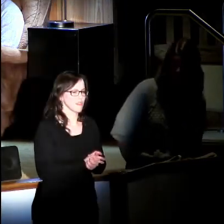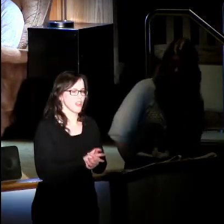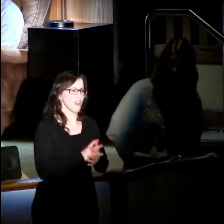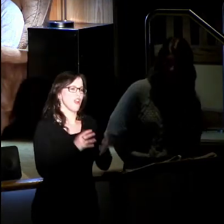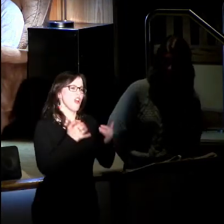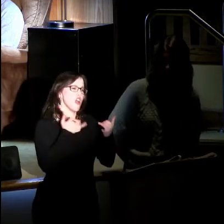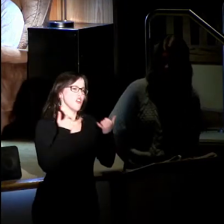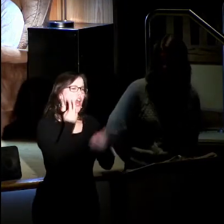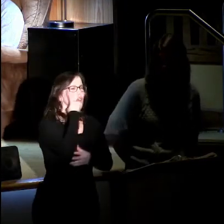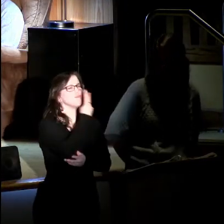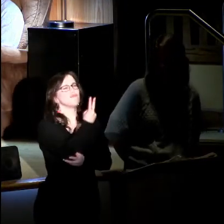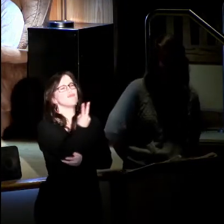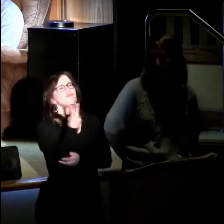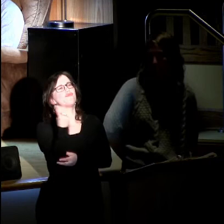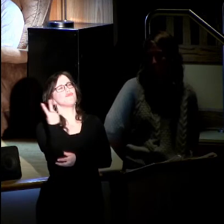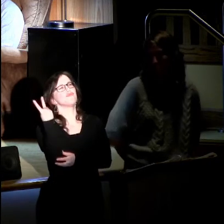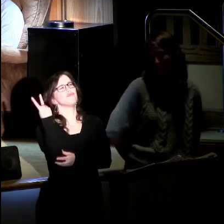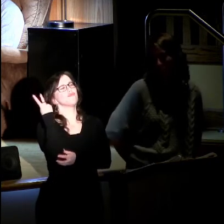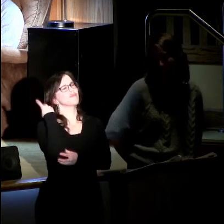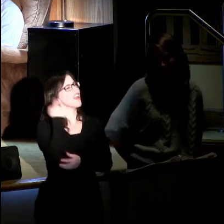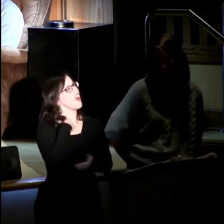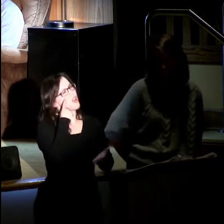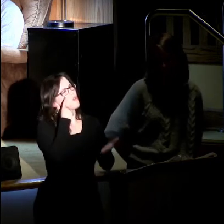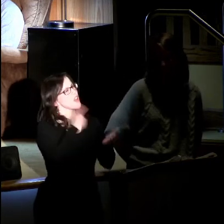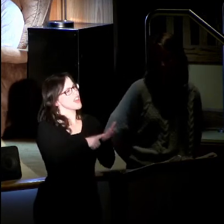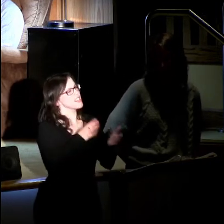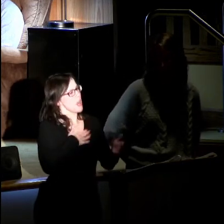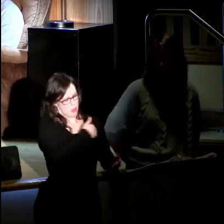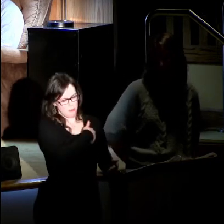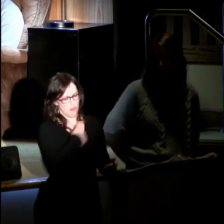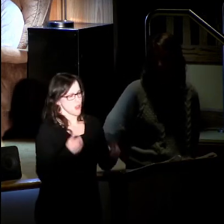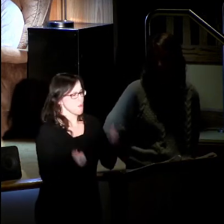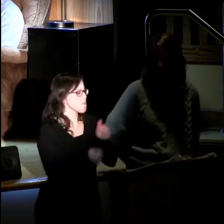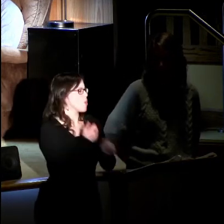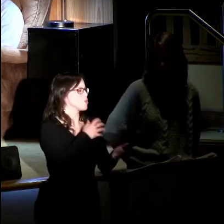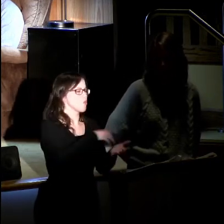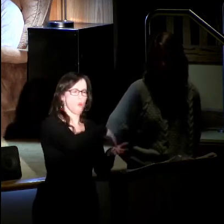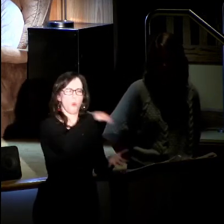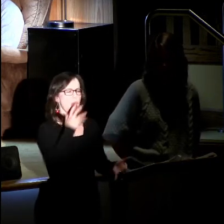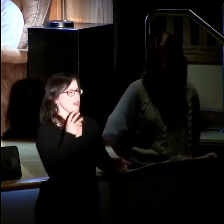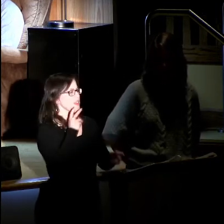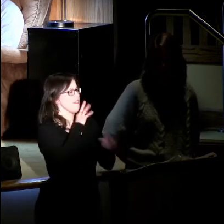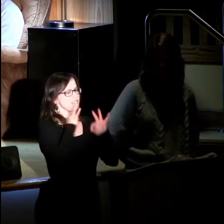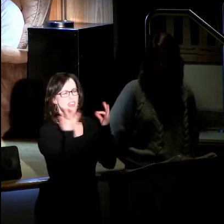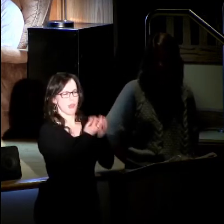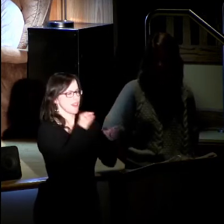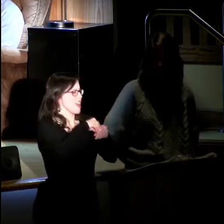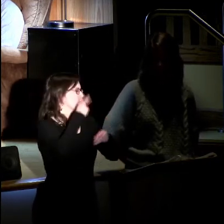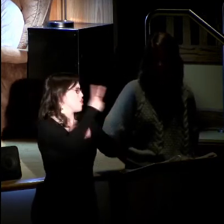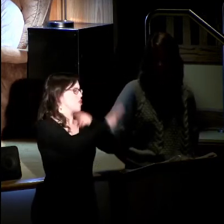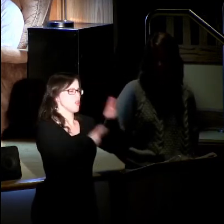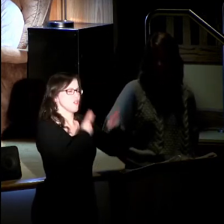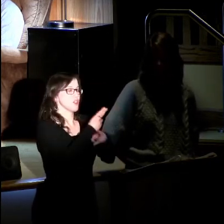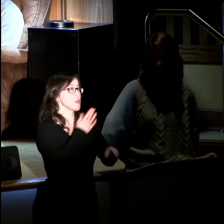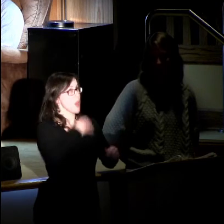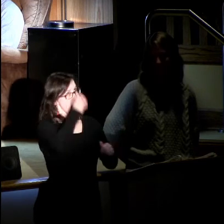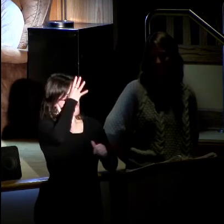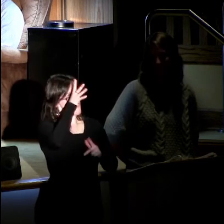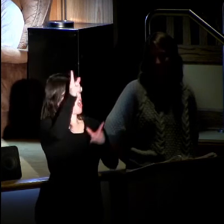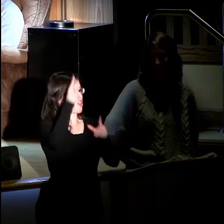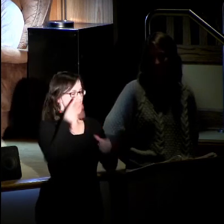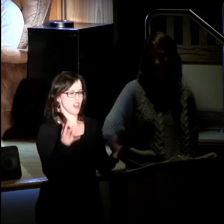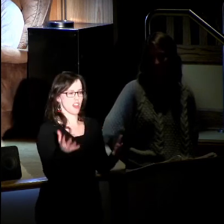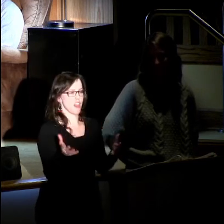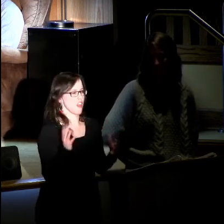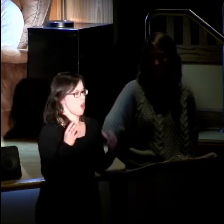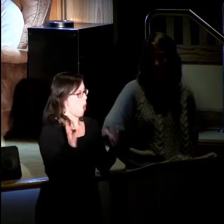Ever since that night, all those years ago, I've realized that I'm a member of the wealthiest family in the universe. My father owns it all. We still